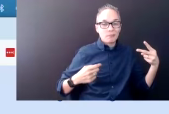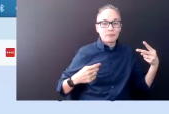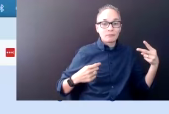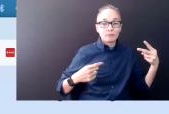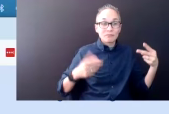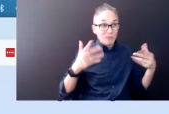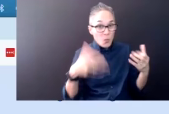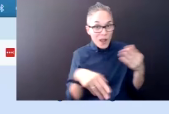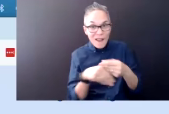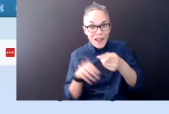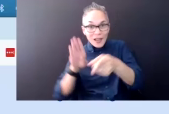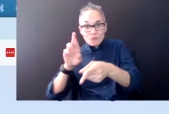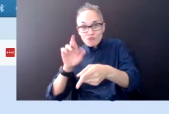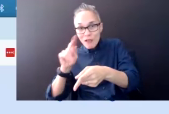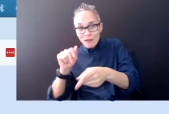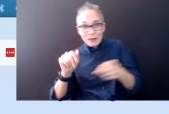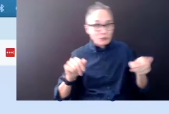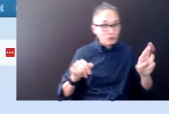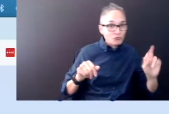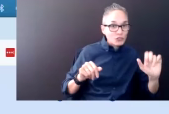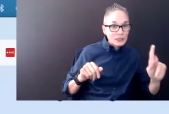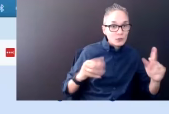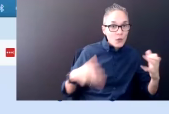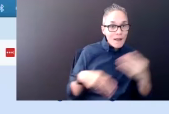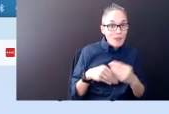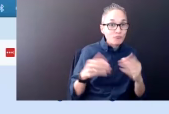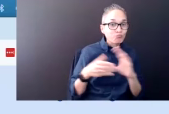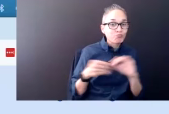Anything you want to say about this, Breanna or Rick?